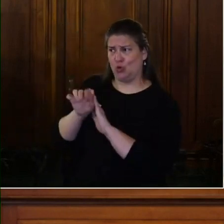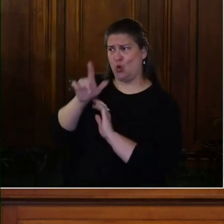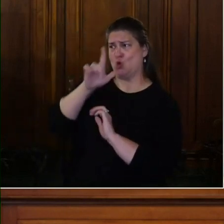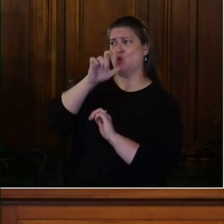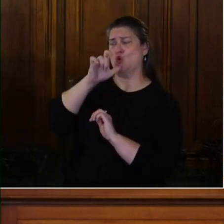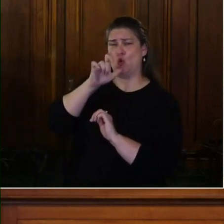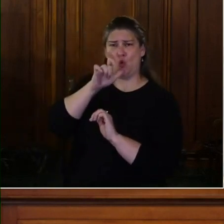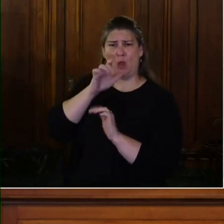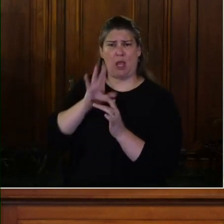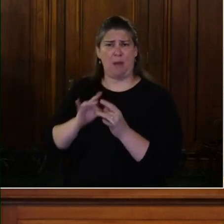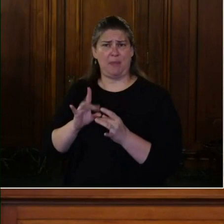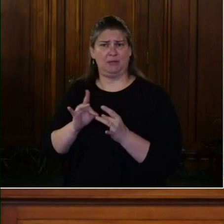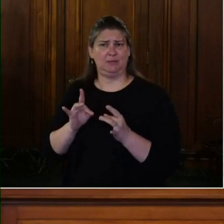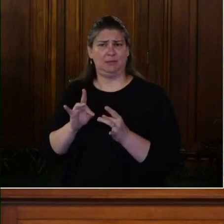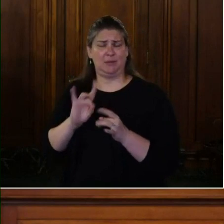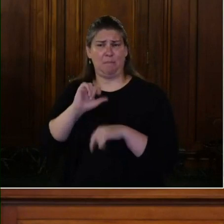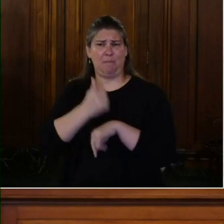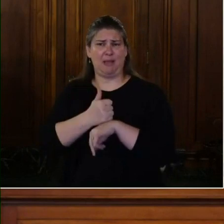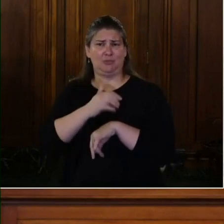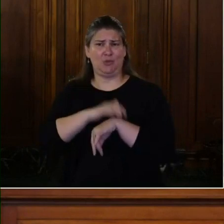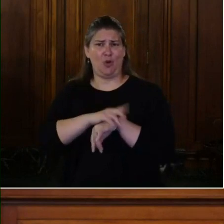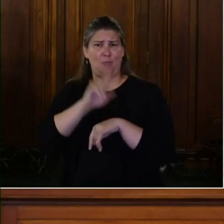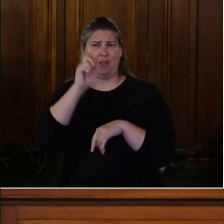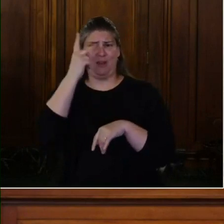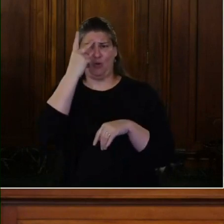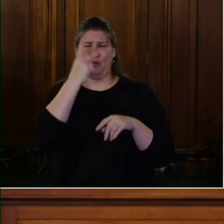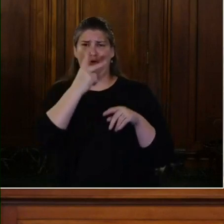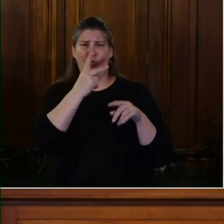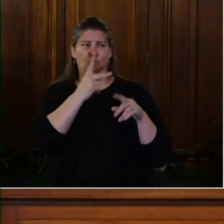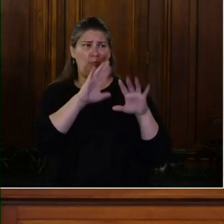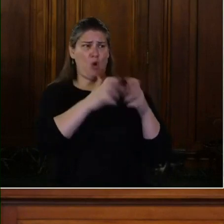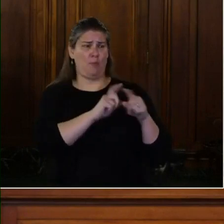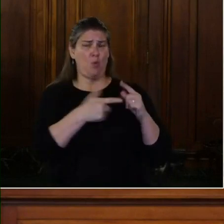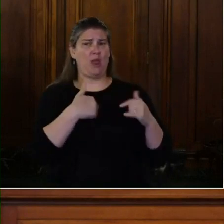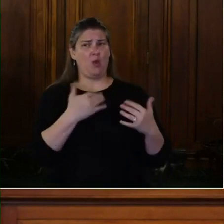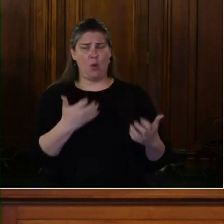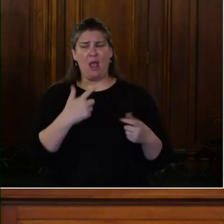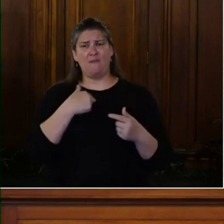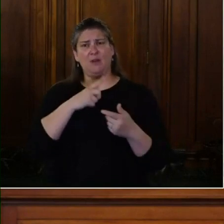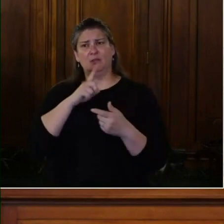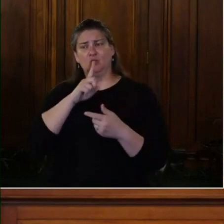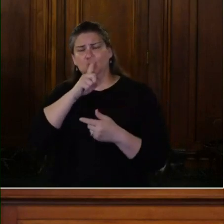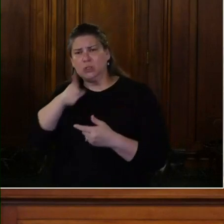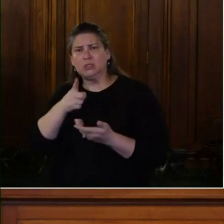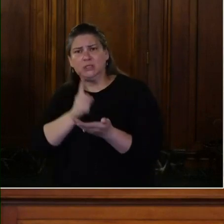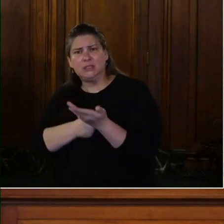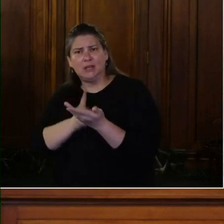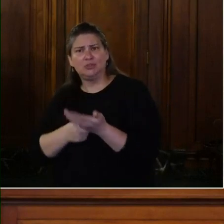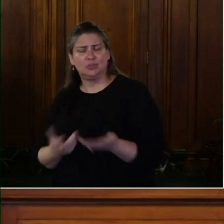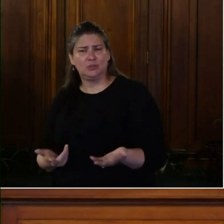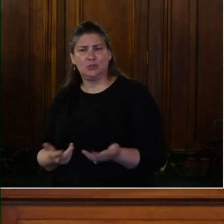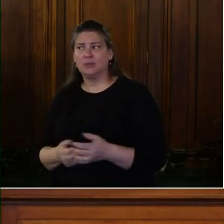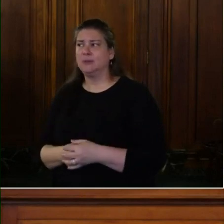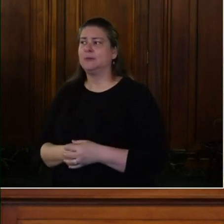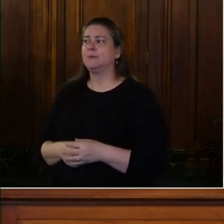those powers based on party, but we actually want to have a real discussion on it.